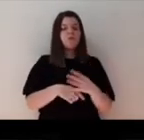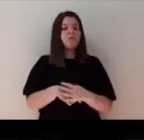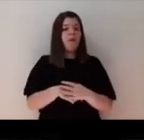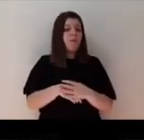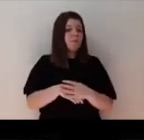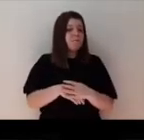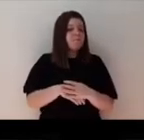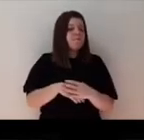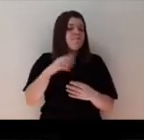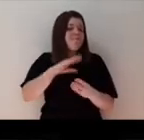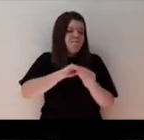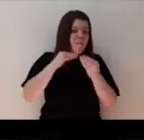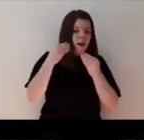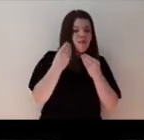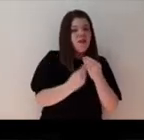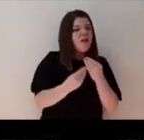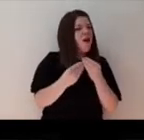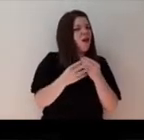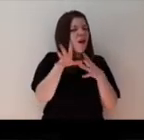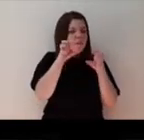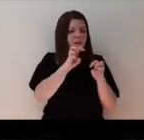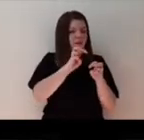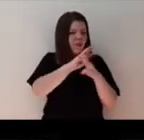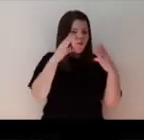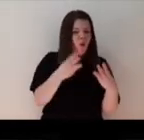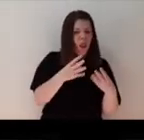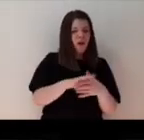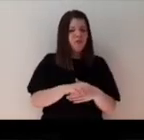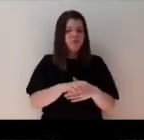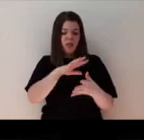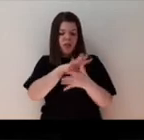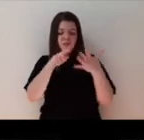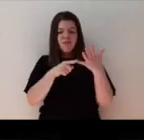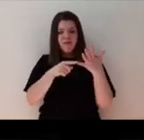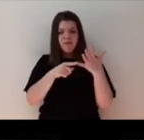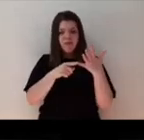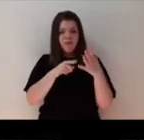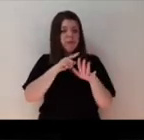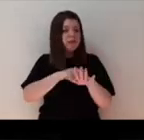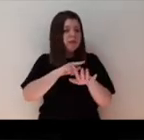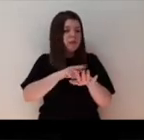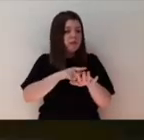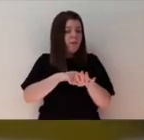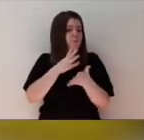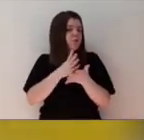learning, materials, and structured independent study time guide using.